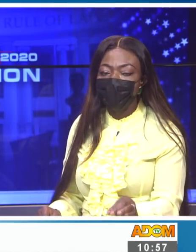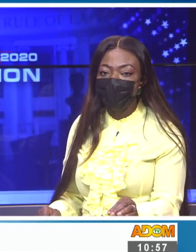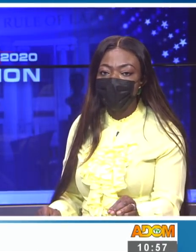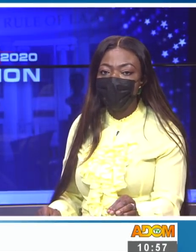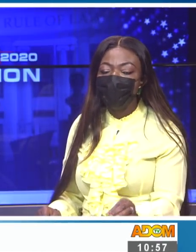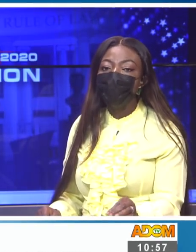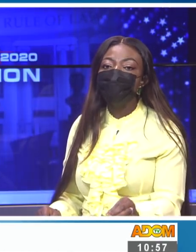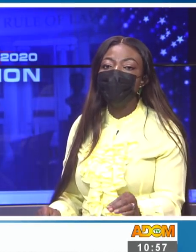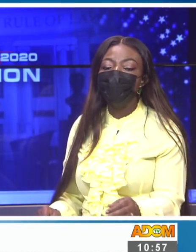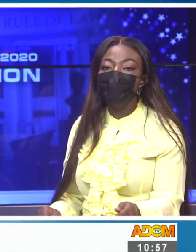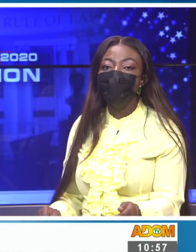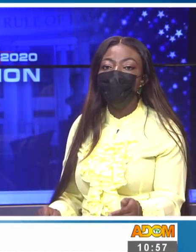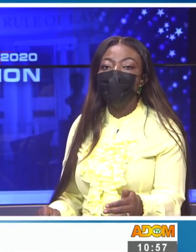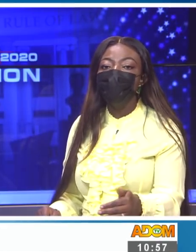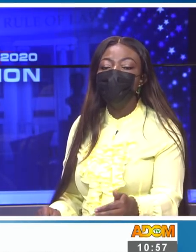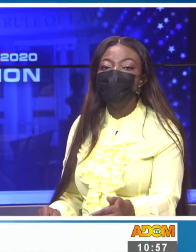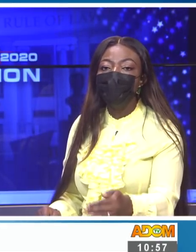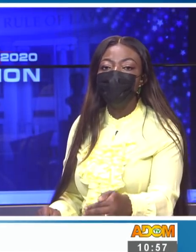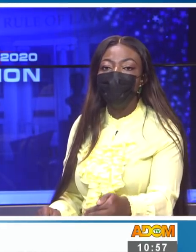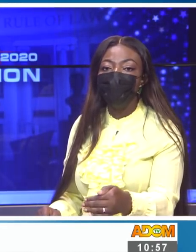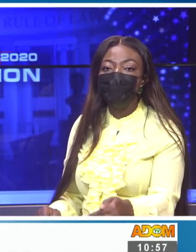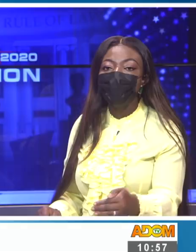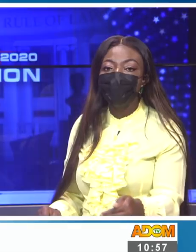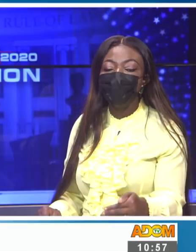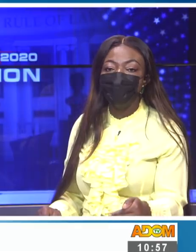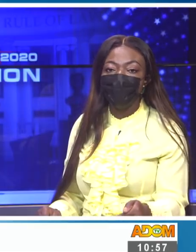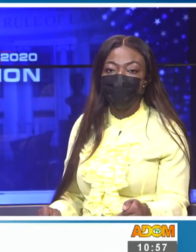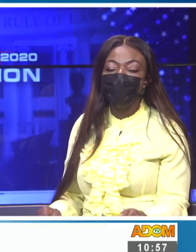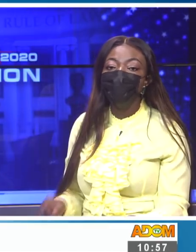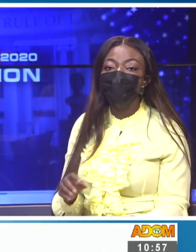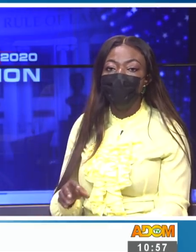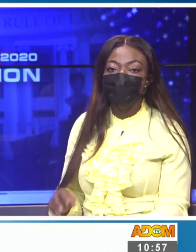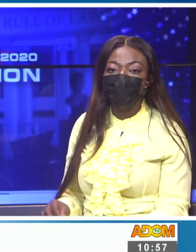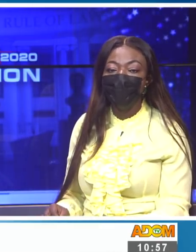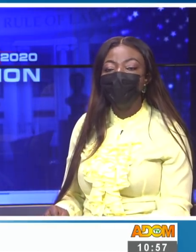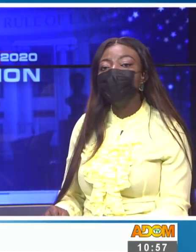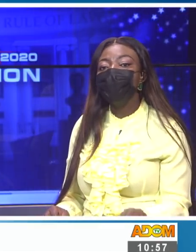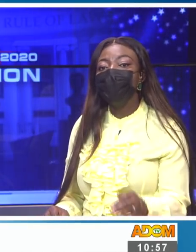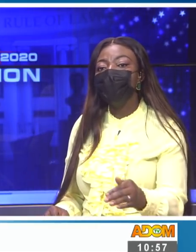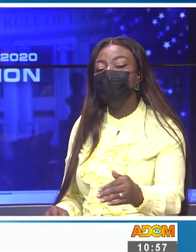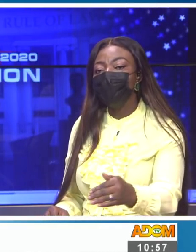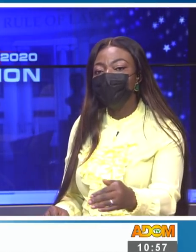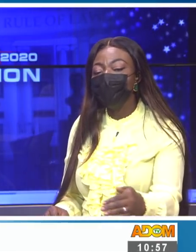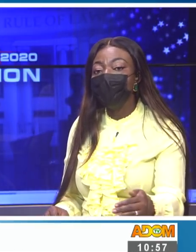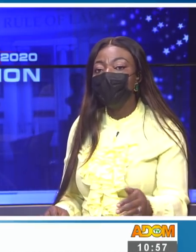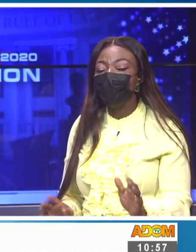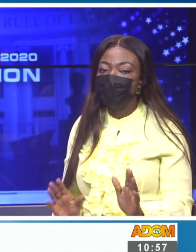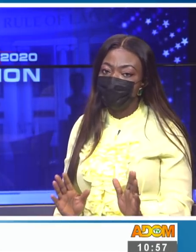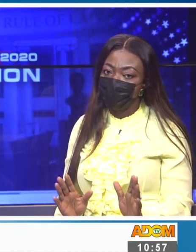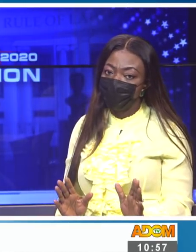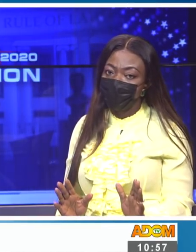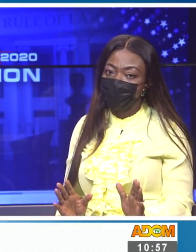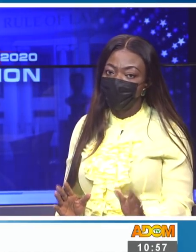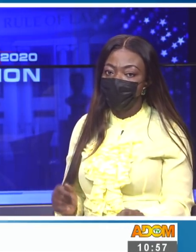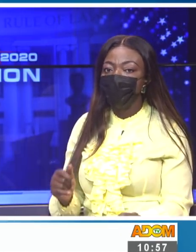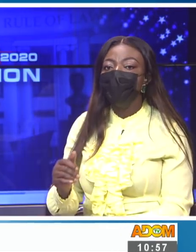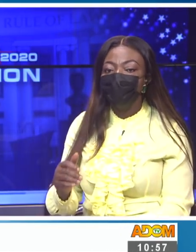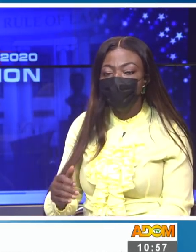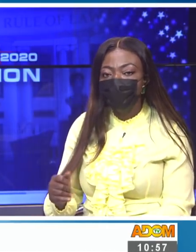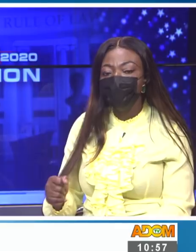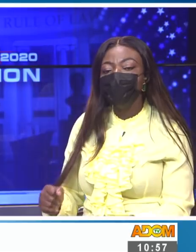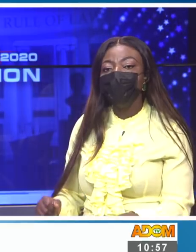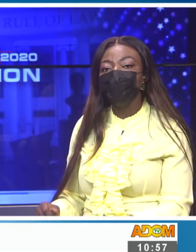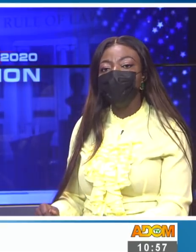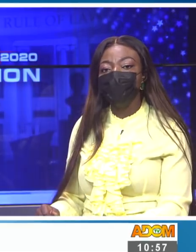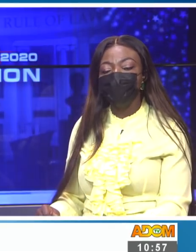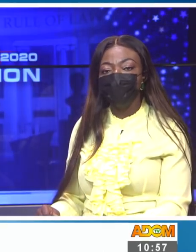musa kan ye se mpanimfo wo nu mfa won witness statement mredu ba bi no na chese ne de wo twentwen ne na se mpanimfo anka ne hwe mo